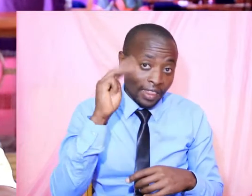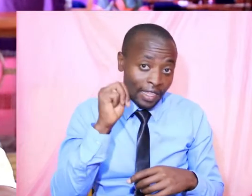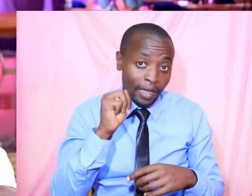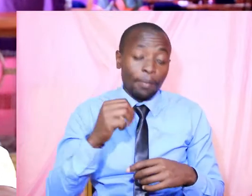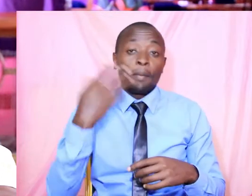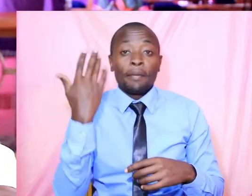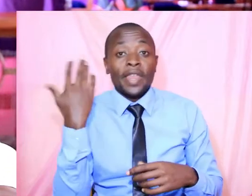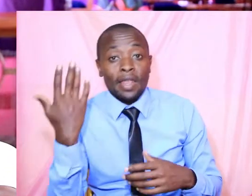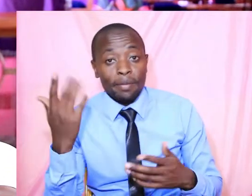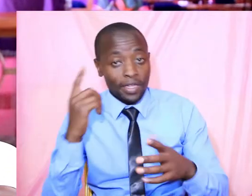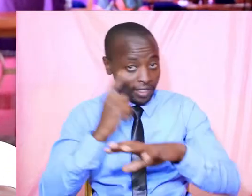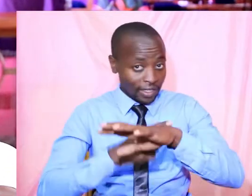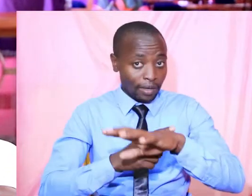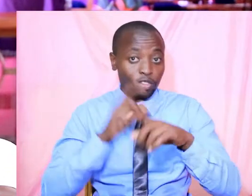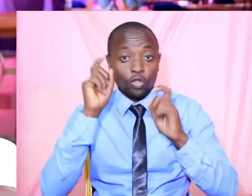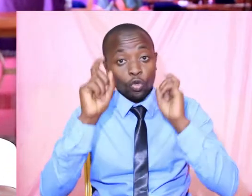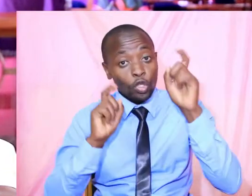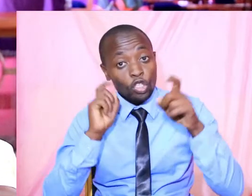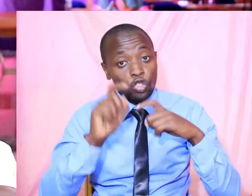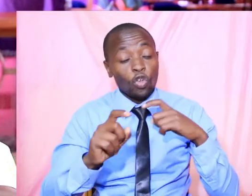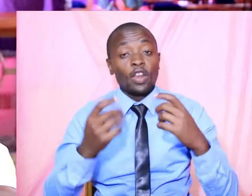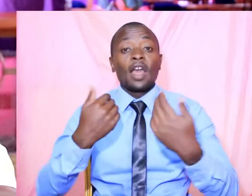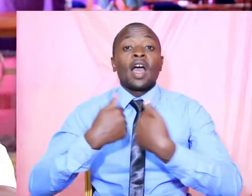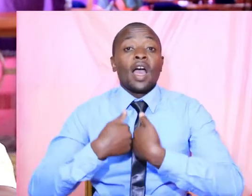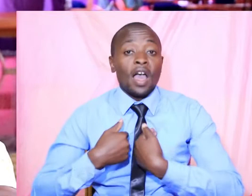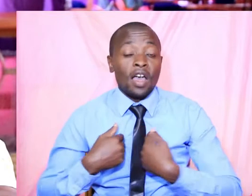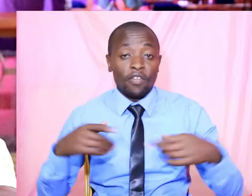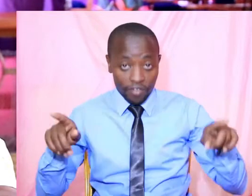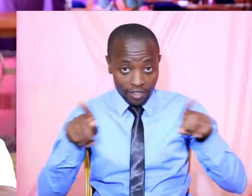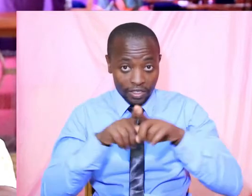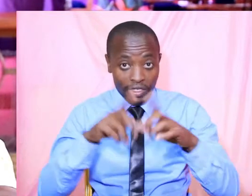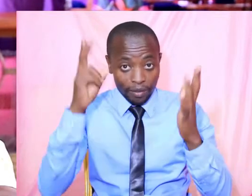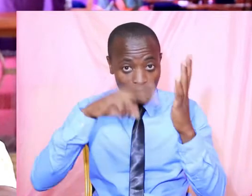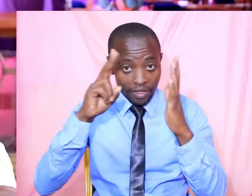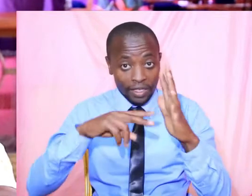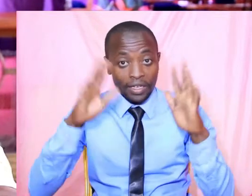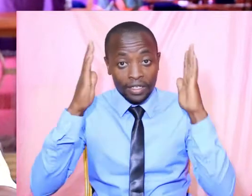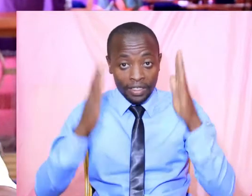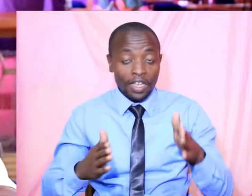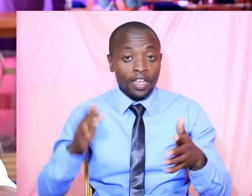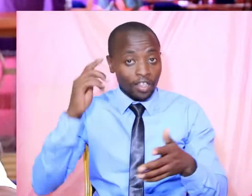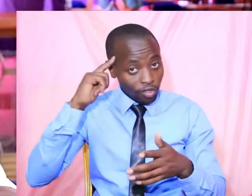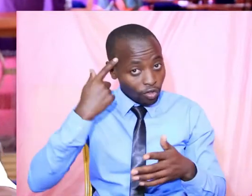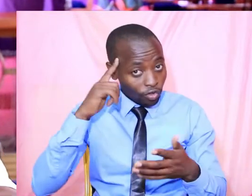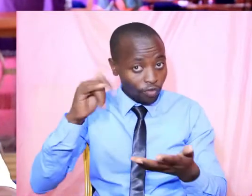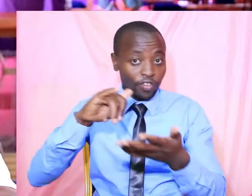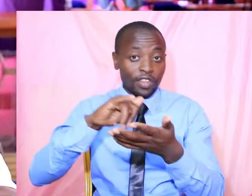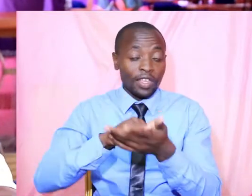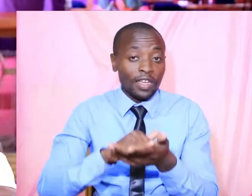often brings up a question as though the reader had thought of it, then he